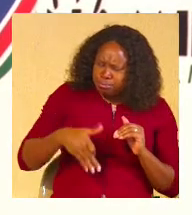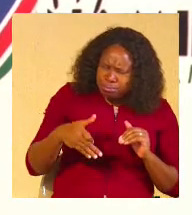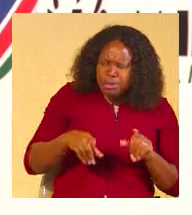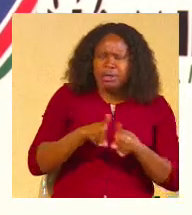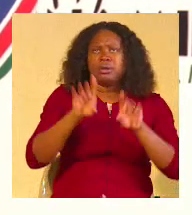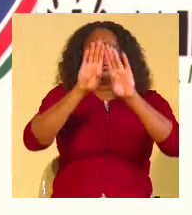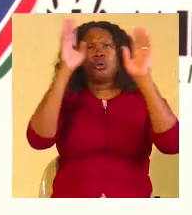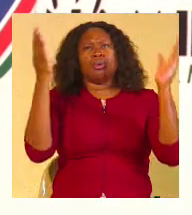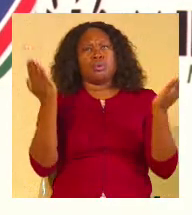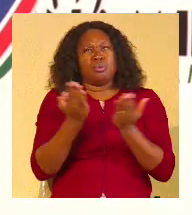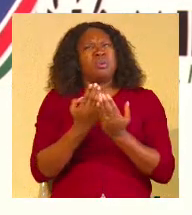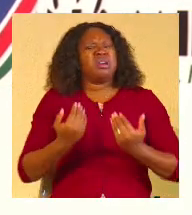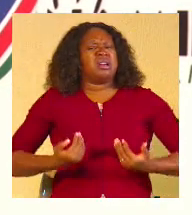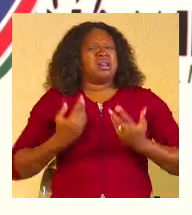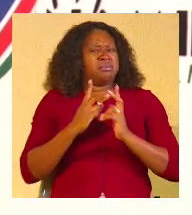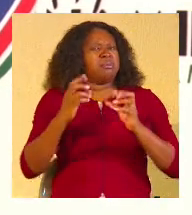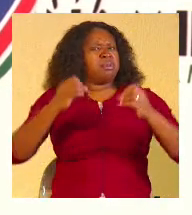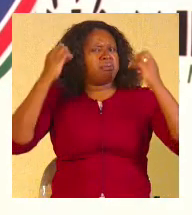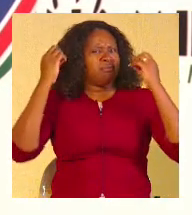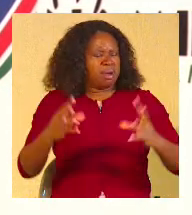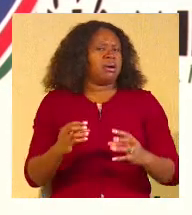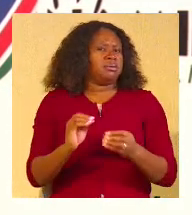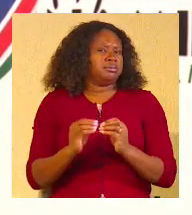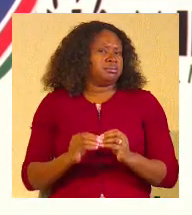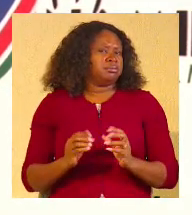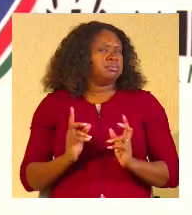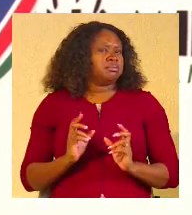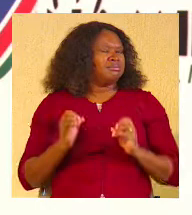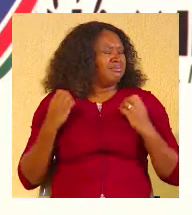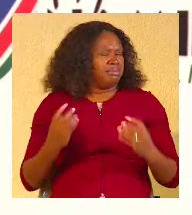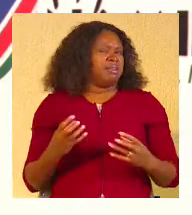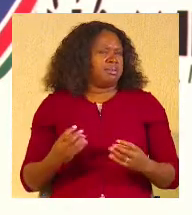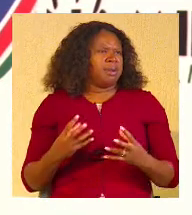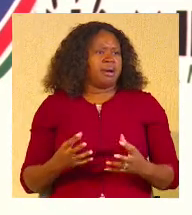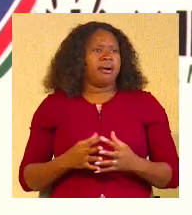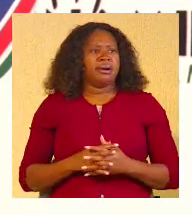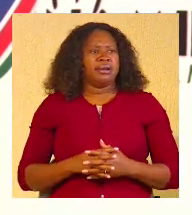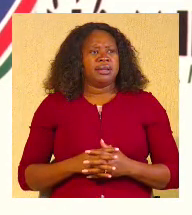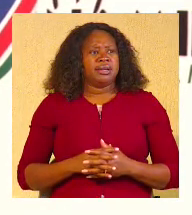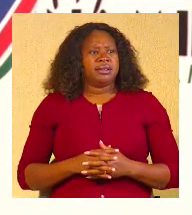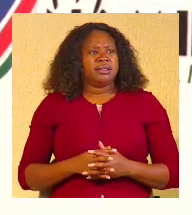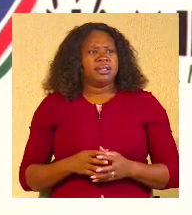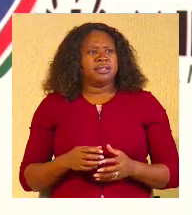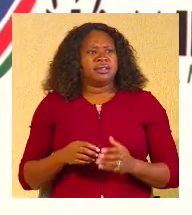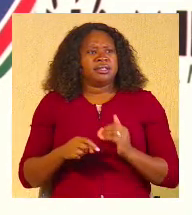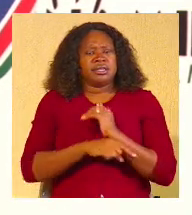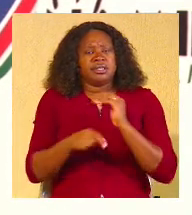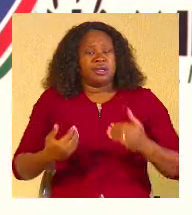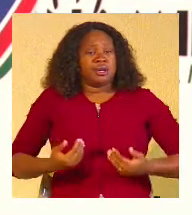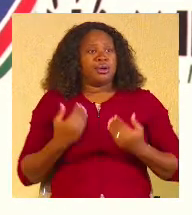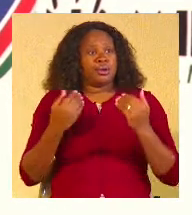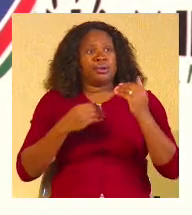the highest demographic currently, as well as the least affected demographic. And the efforts of the National Youth